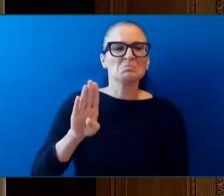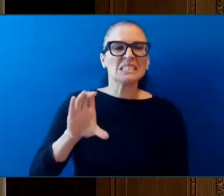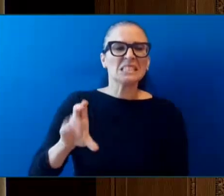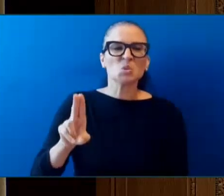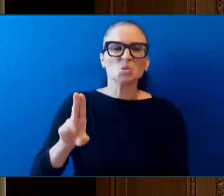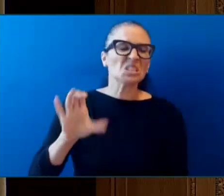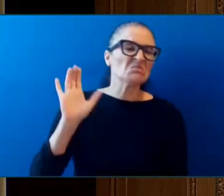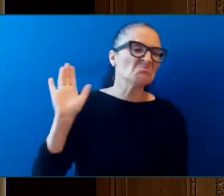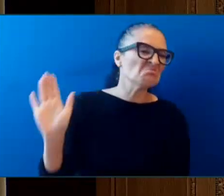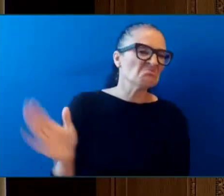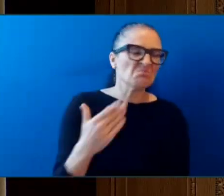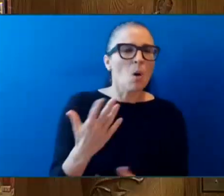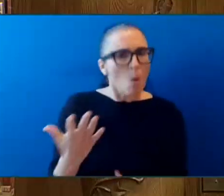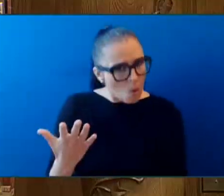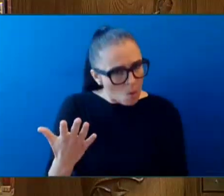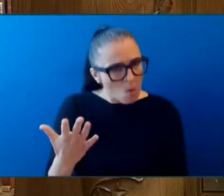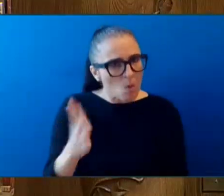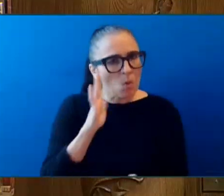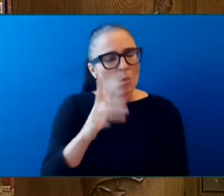BCUC?